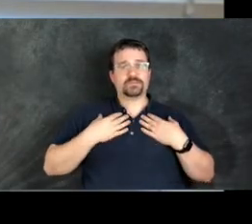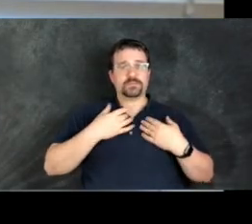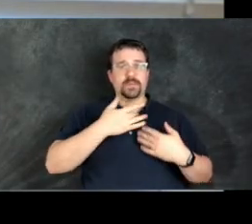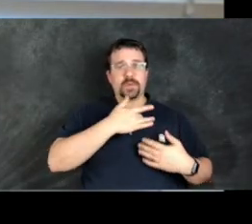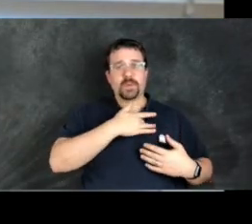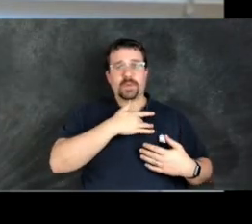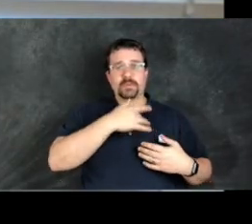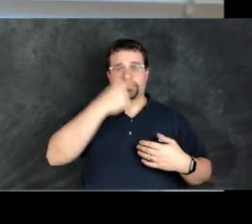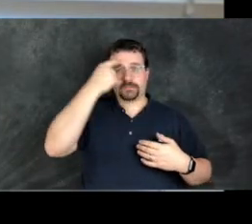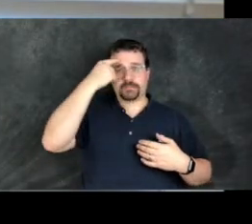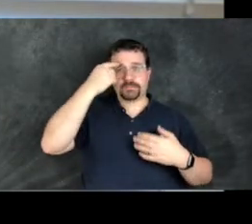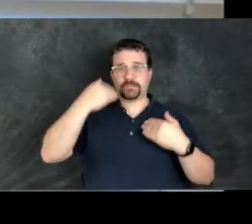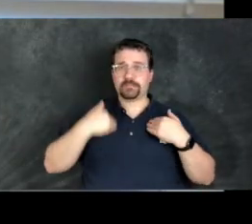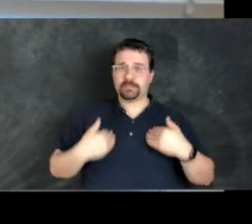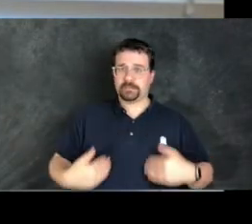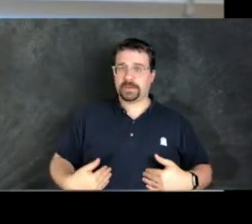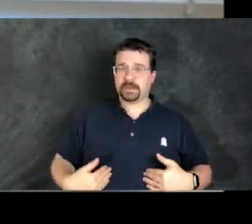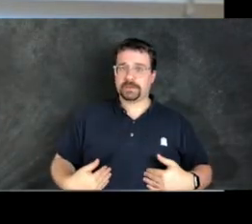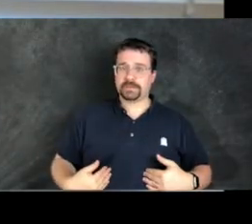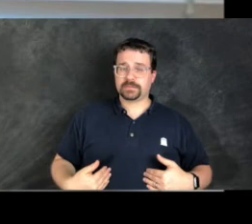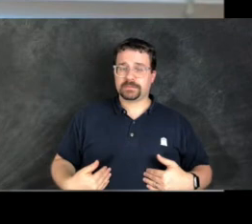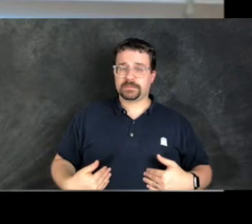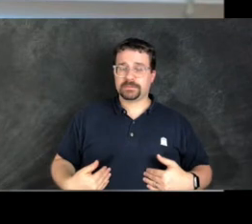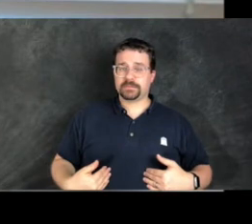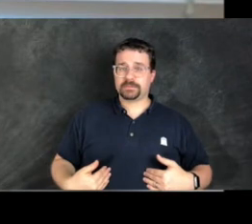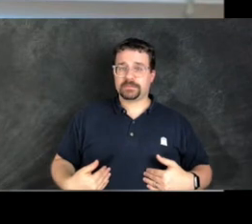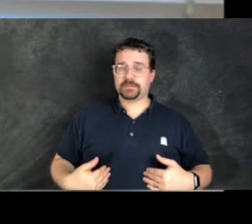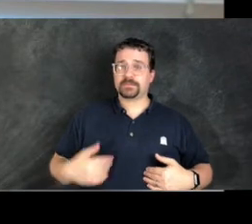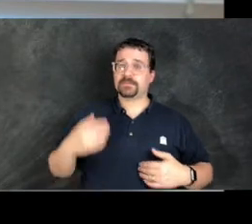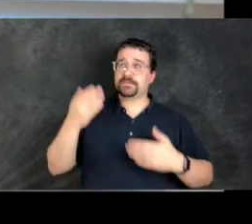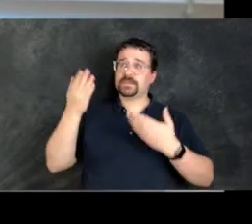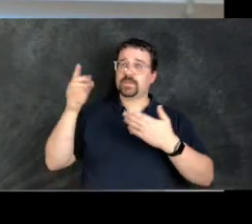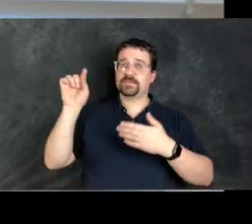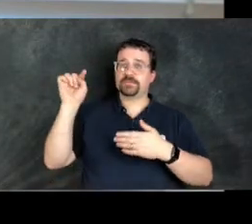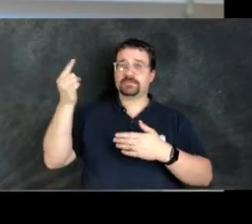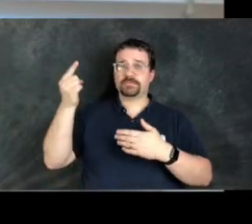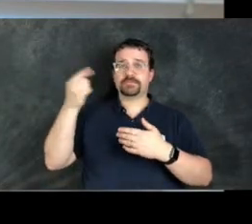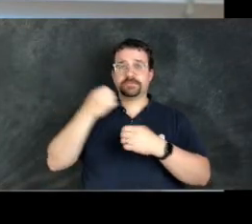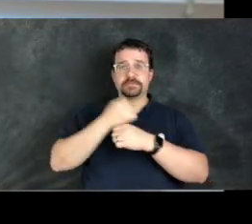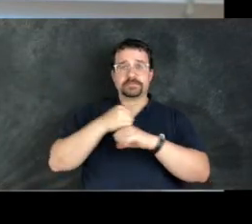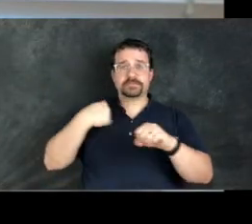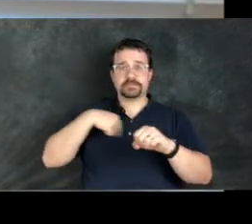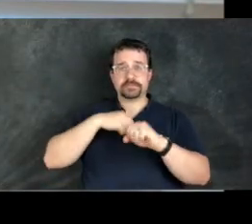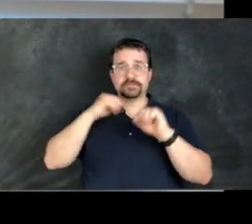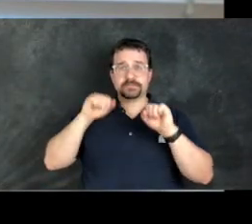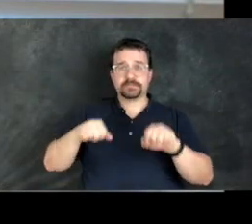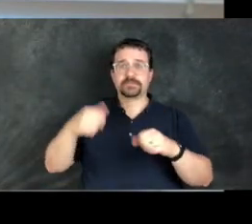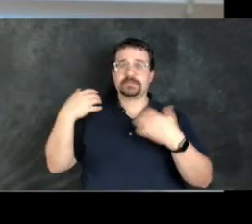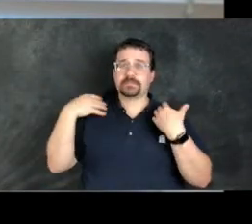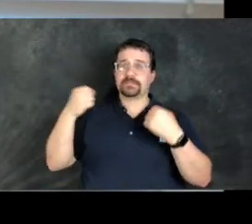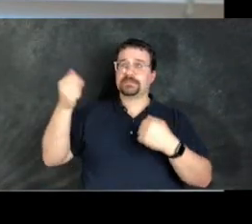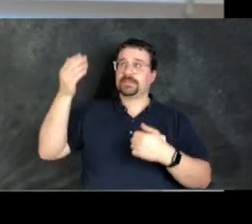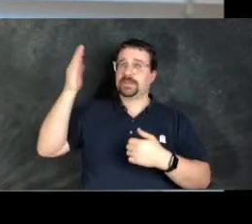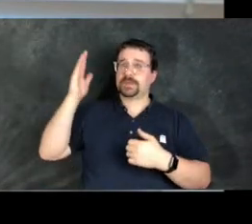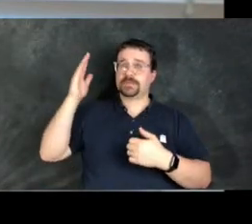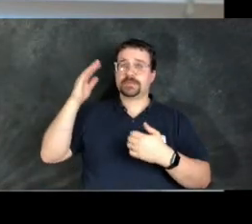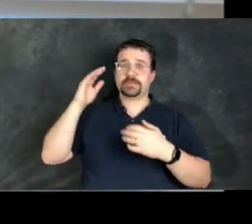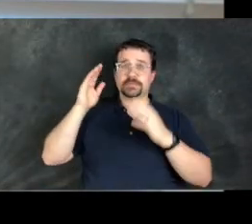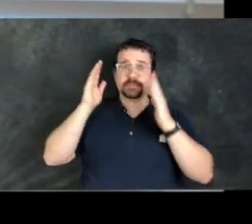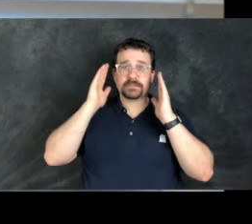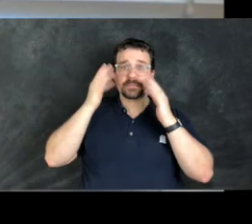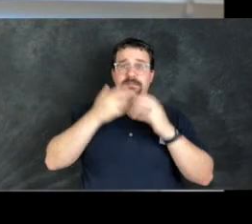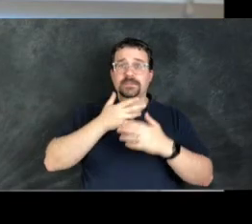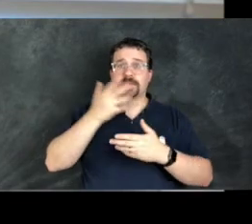heart, mind, and body. You alone can save us, Almighty God. Hear